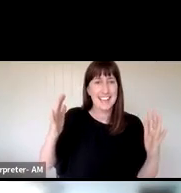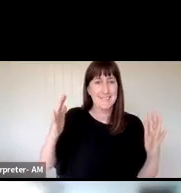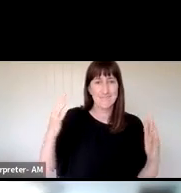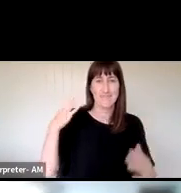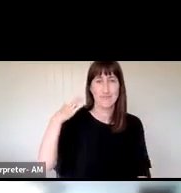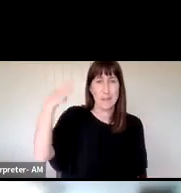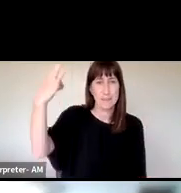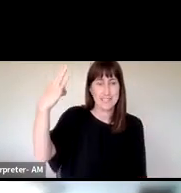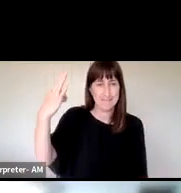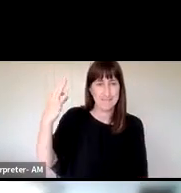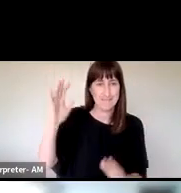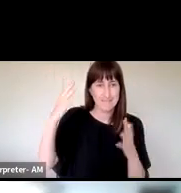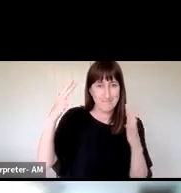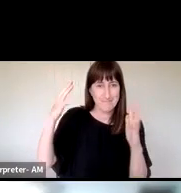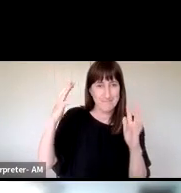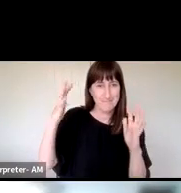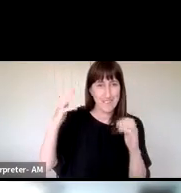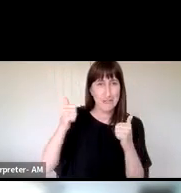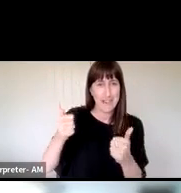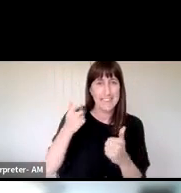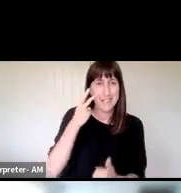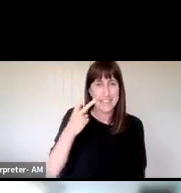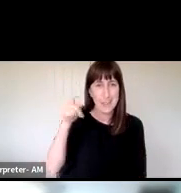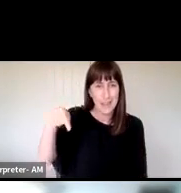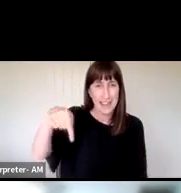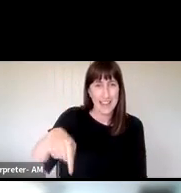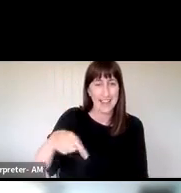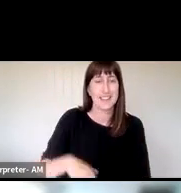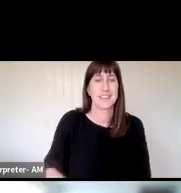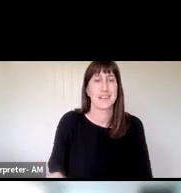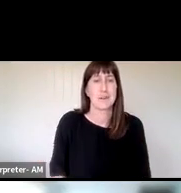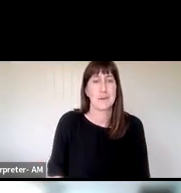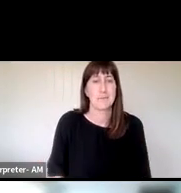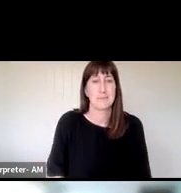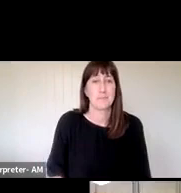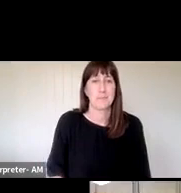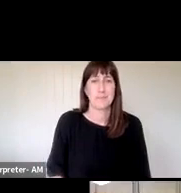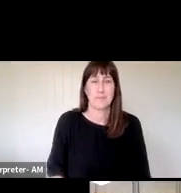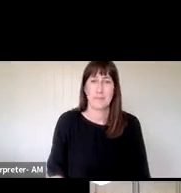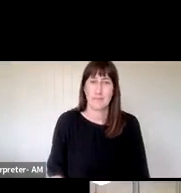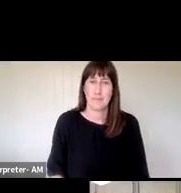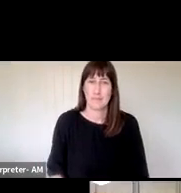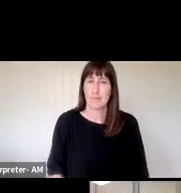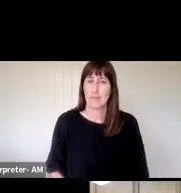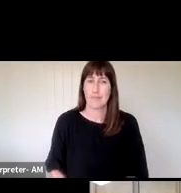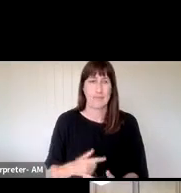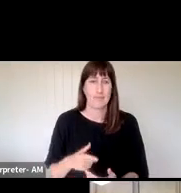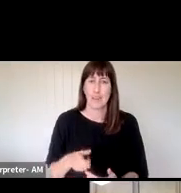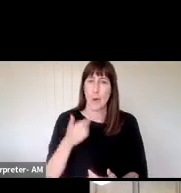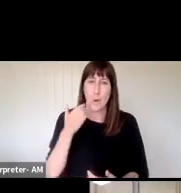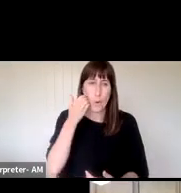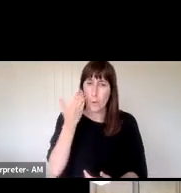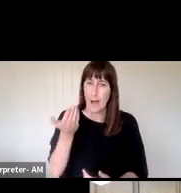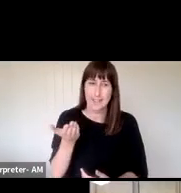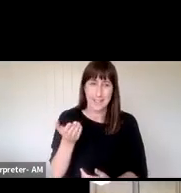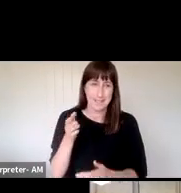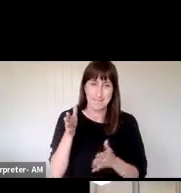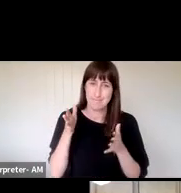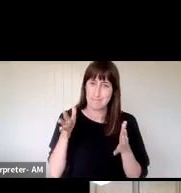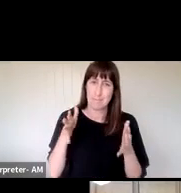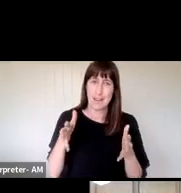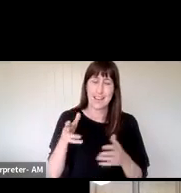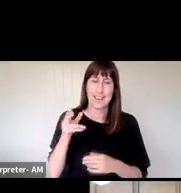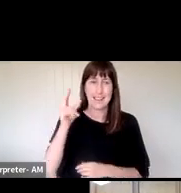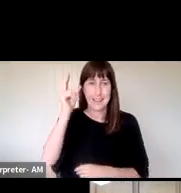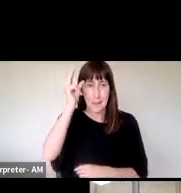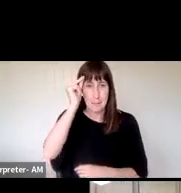It's great to see you here, Kim. And as always, a compelling and